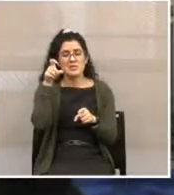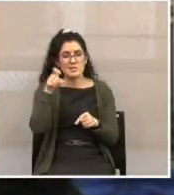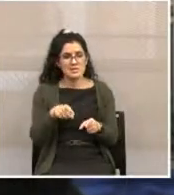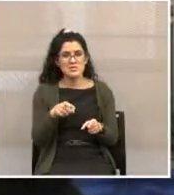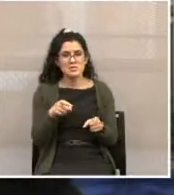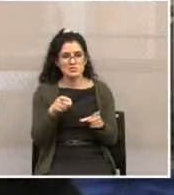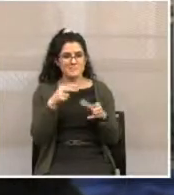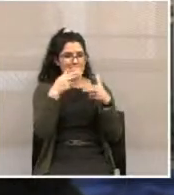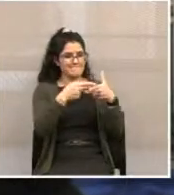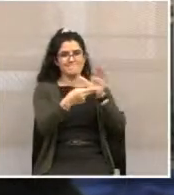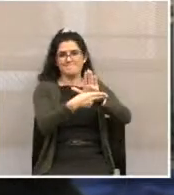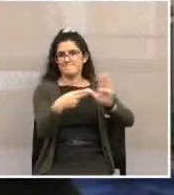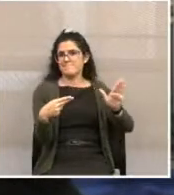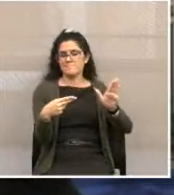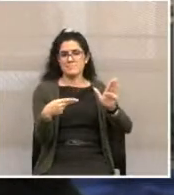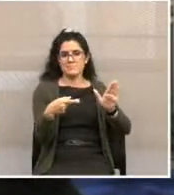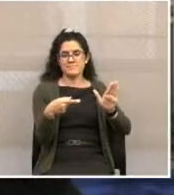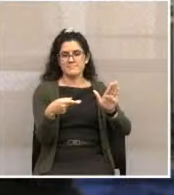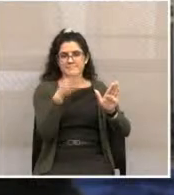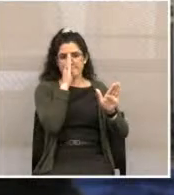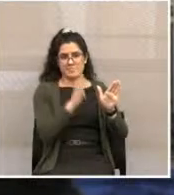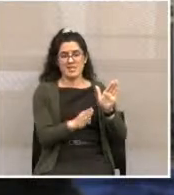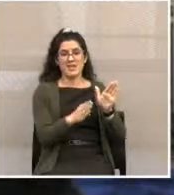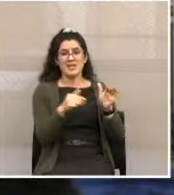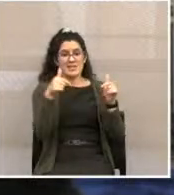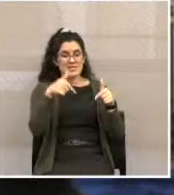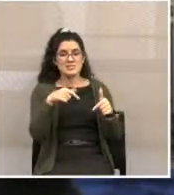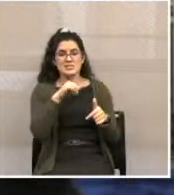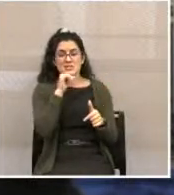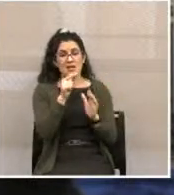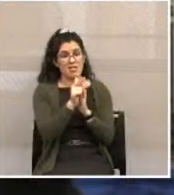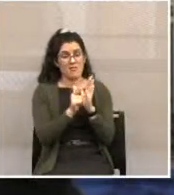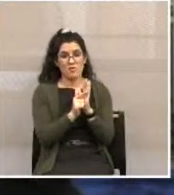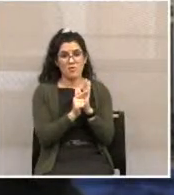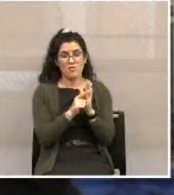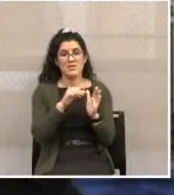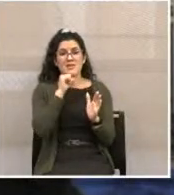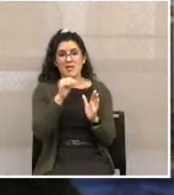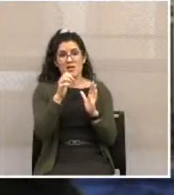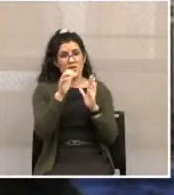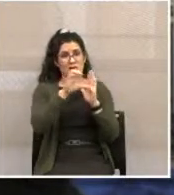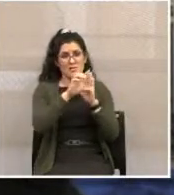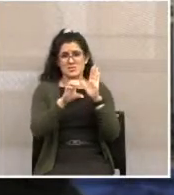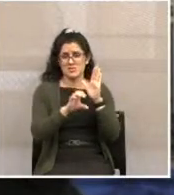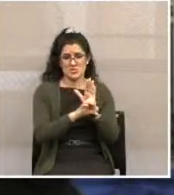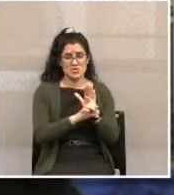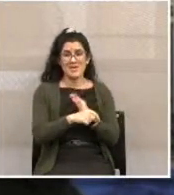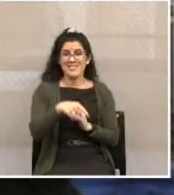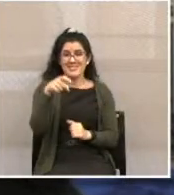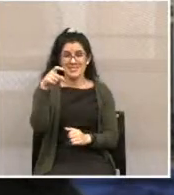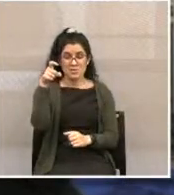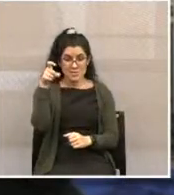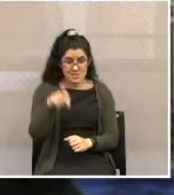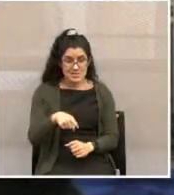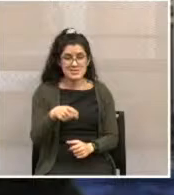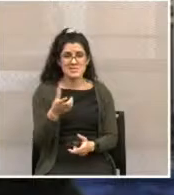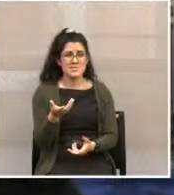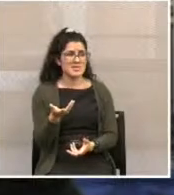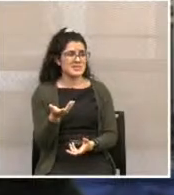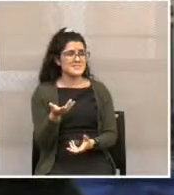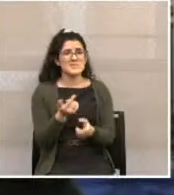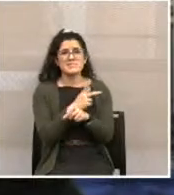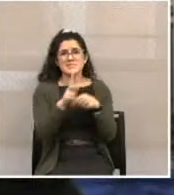is. A lot of these methods are unlawful, unconstitutional, and there needs to be some sort